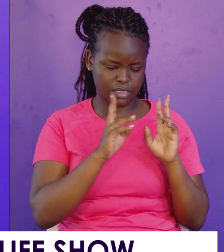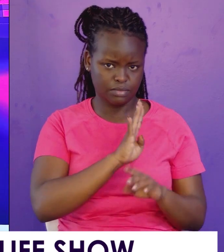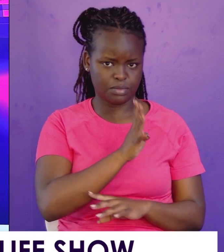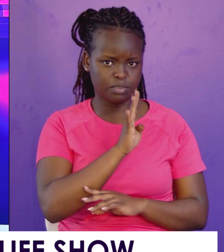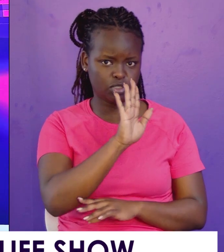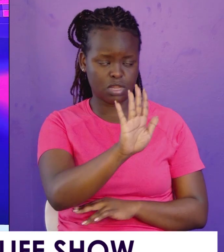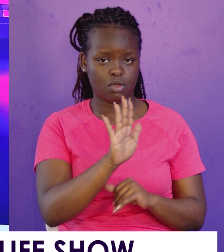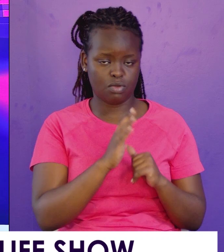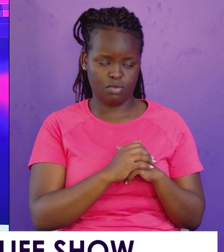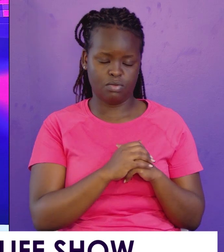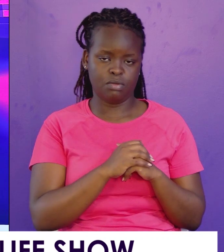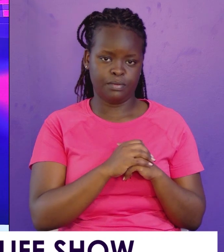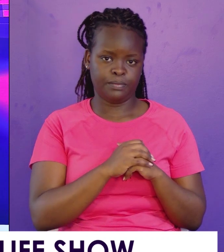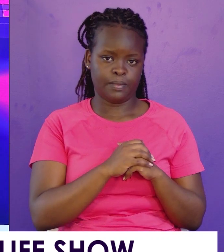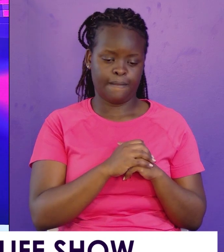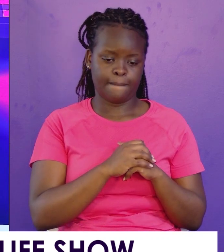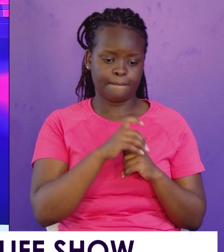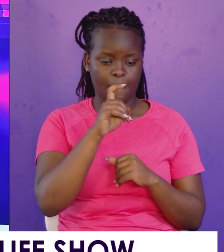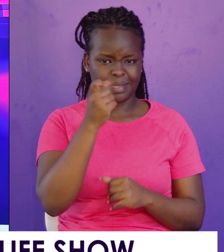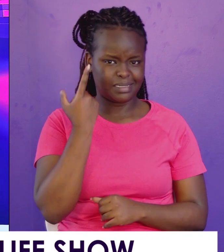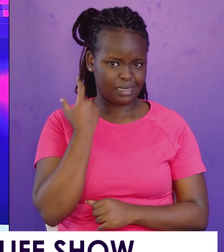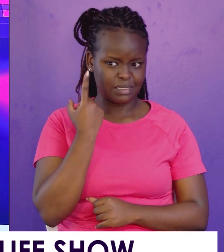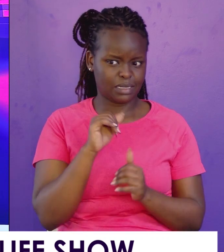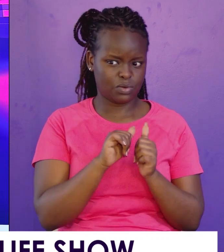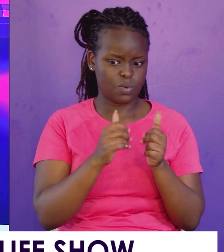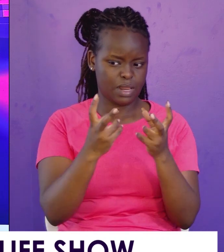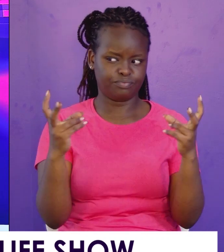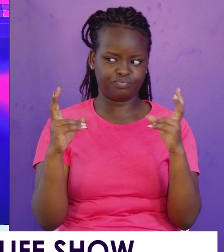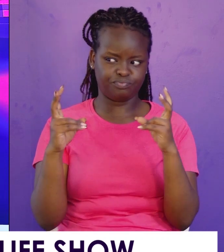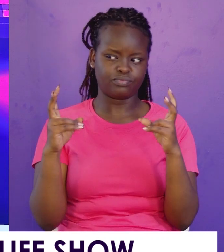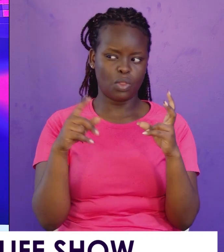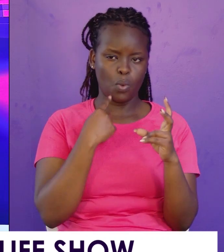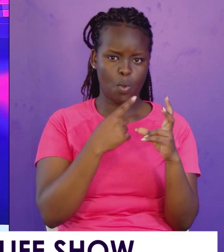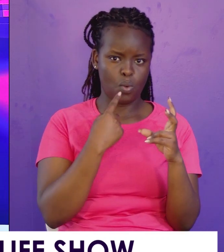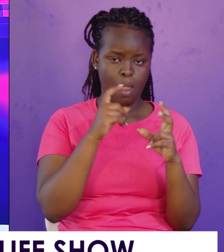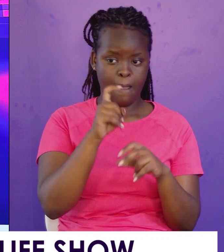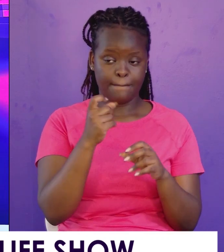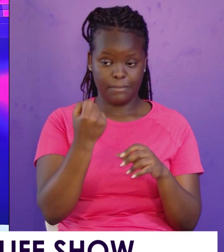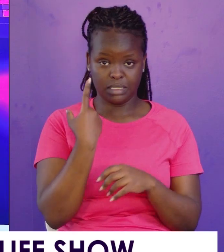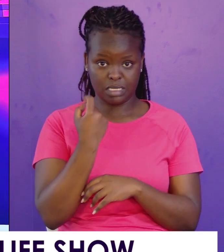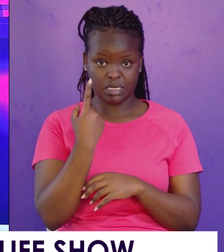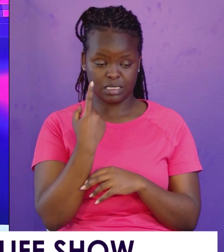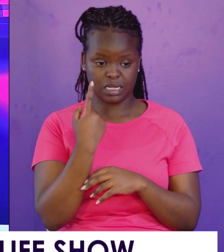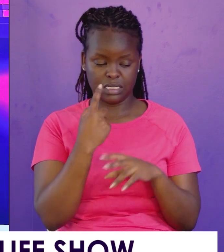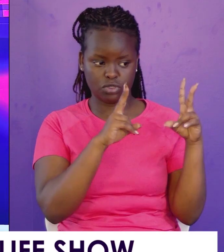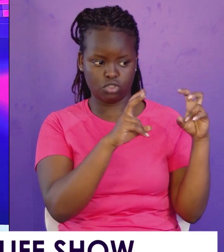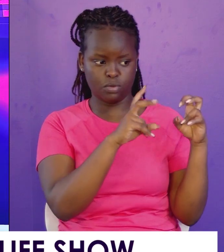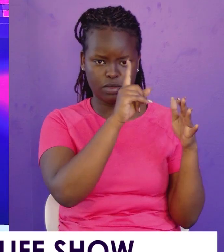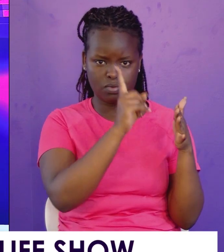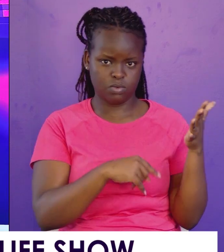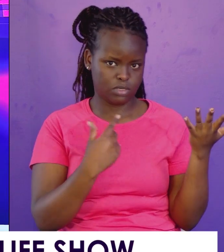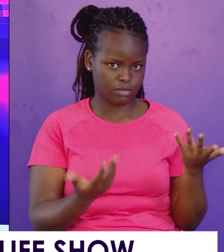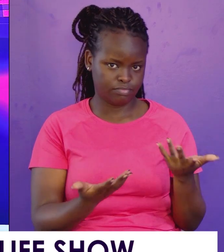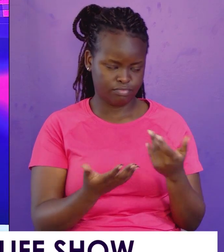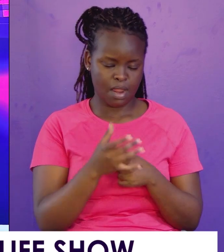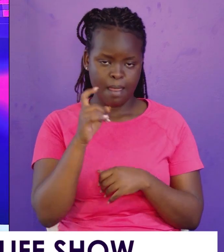your speech. Okay. You need to understand the audience you're speaking to. Okay. You need to understand the subject matter you are talking to. Okay.